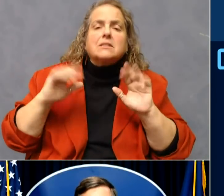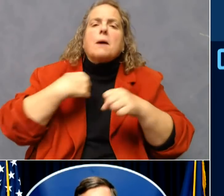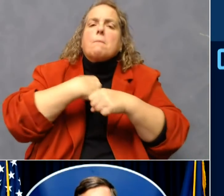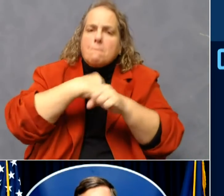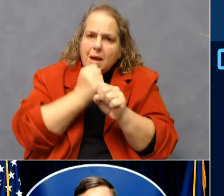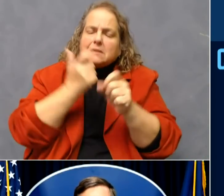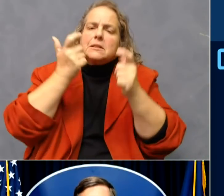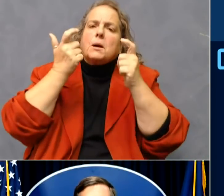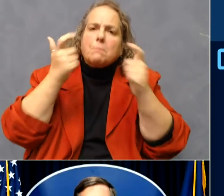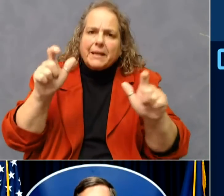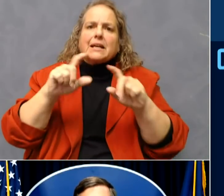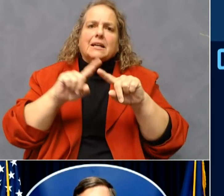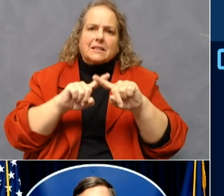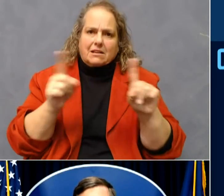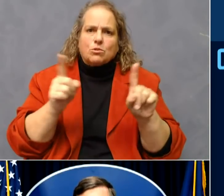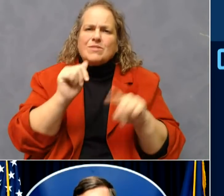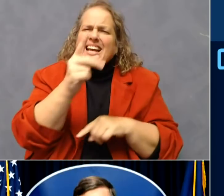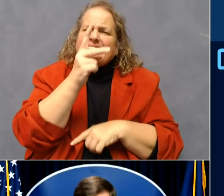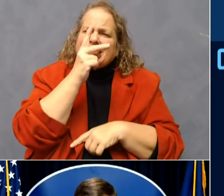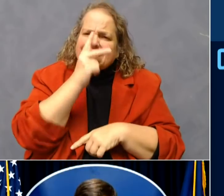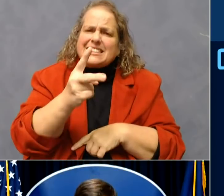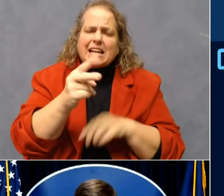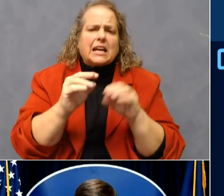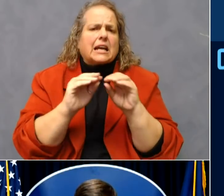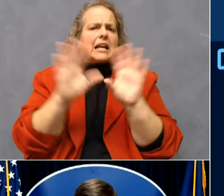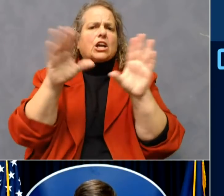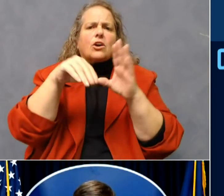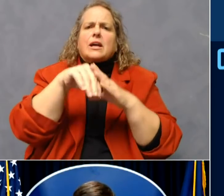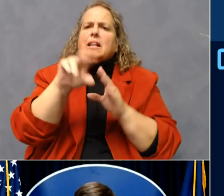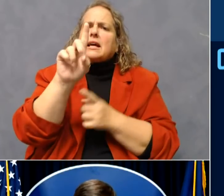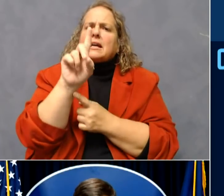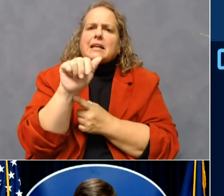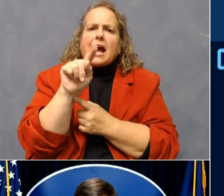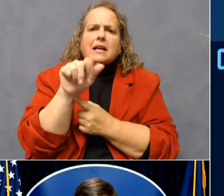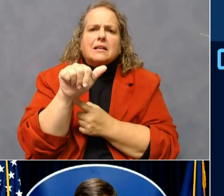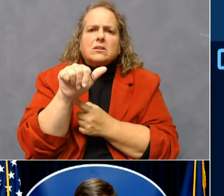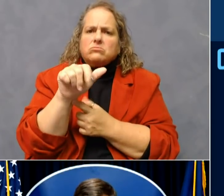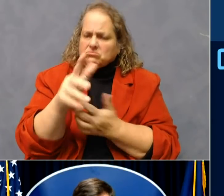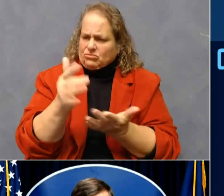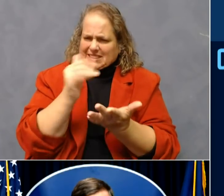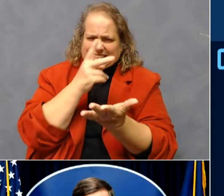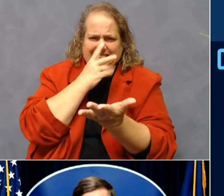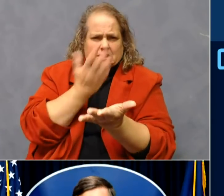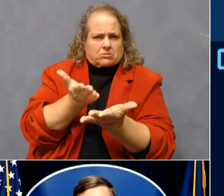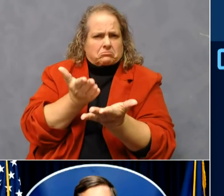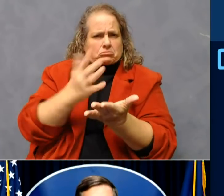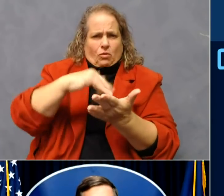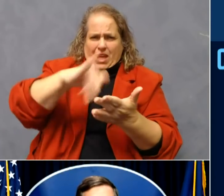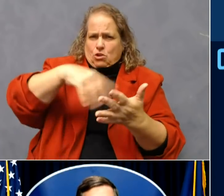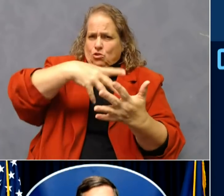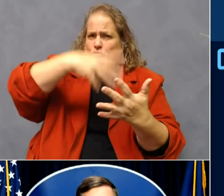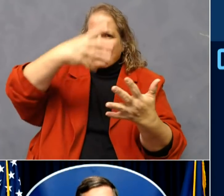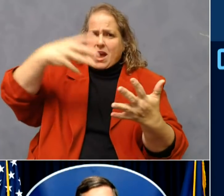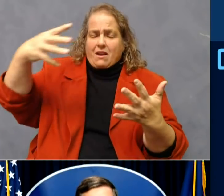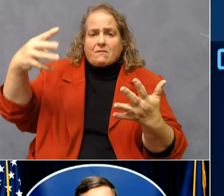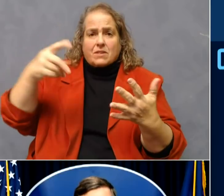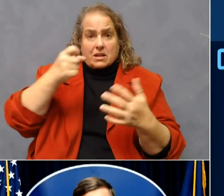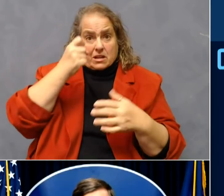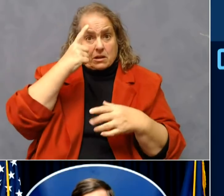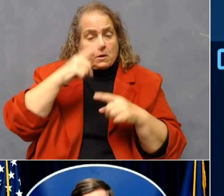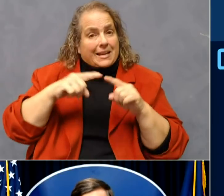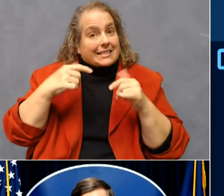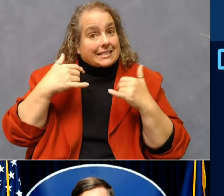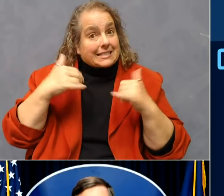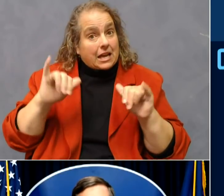data. But we still could, this still is a very fragile place. And